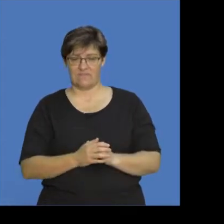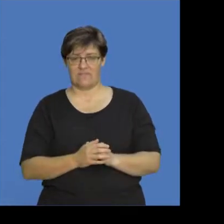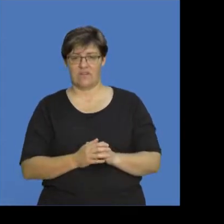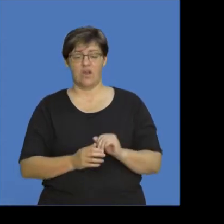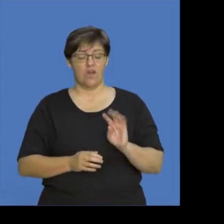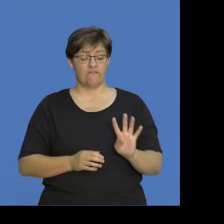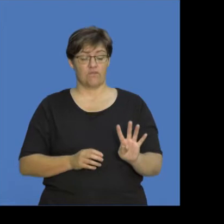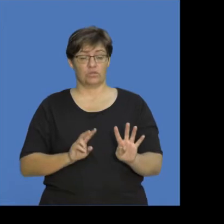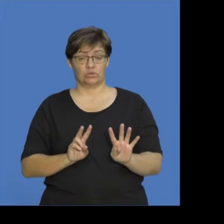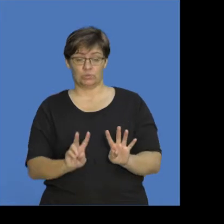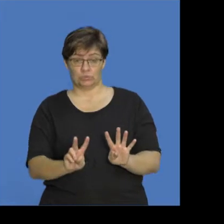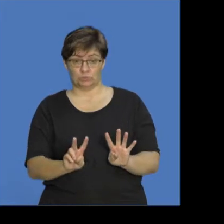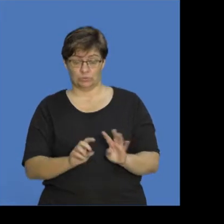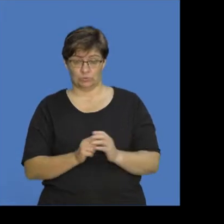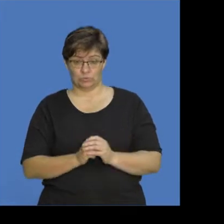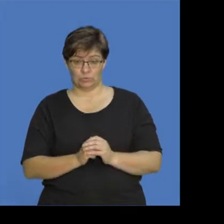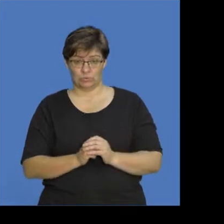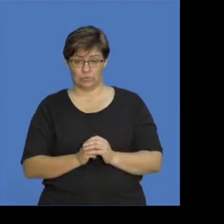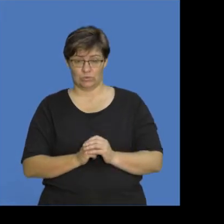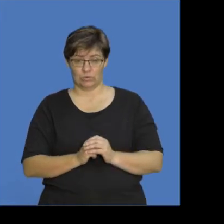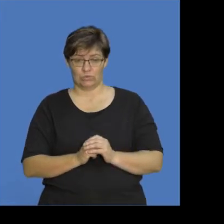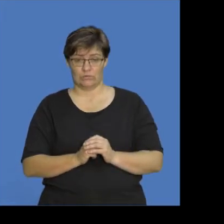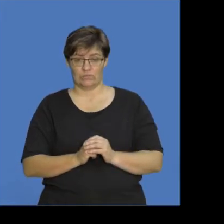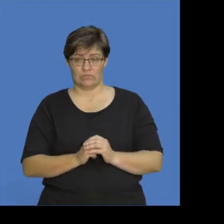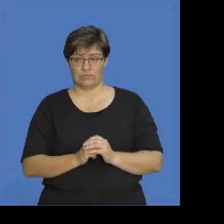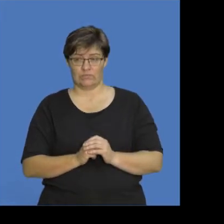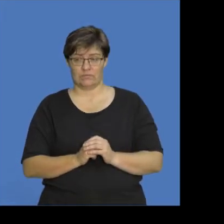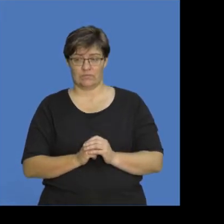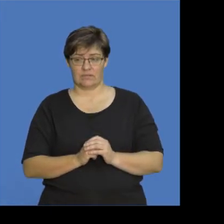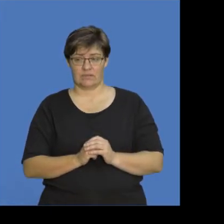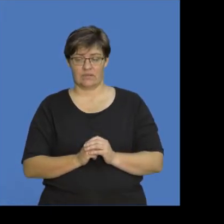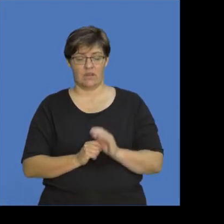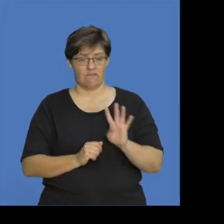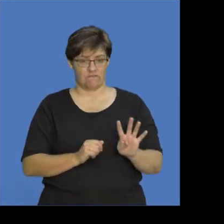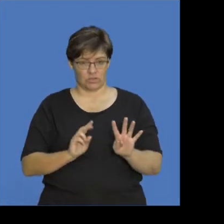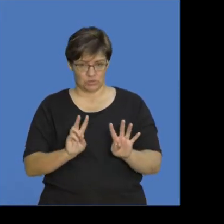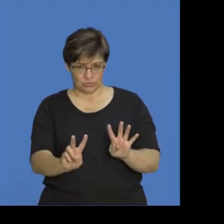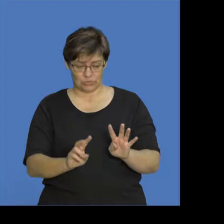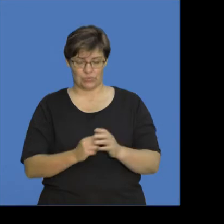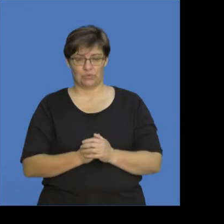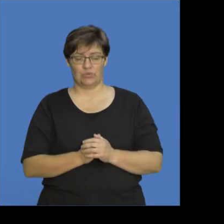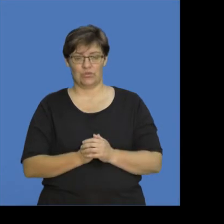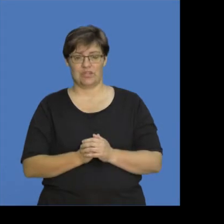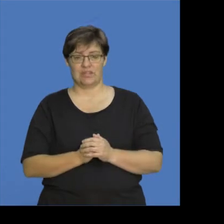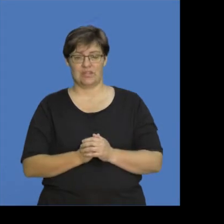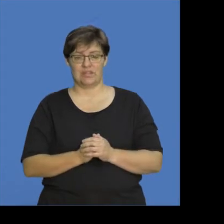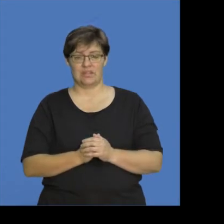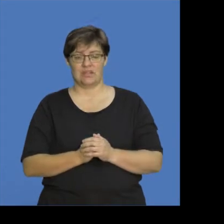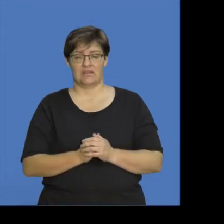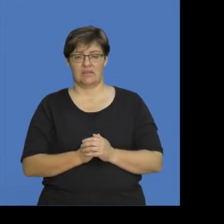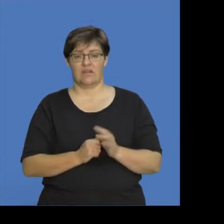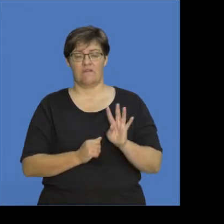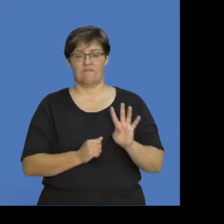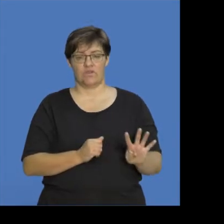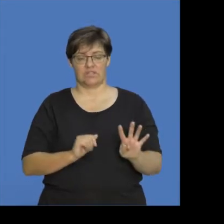35. We have 42 there. So this is 42. Then we have 42